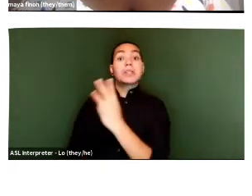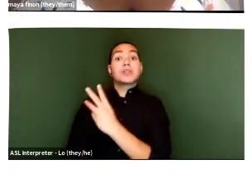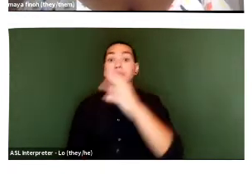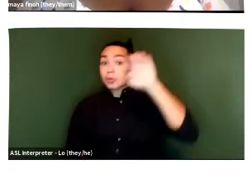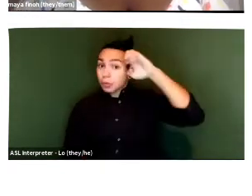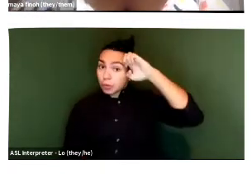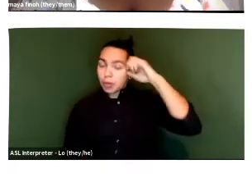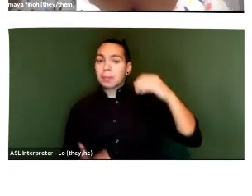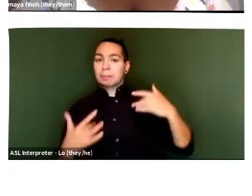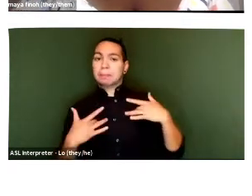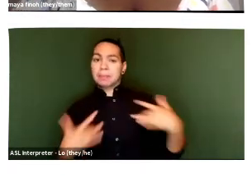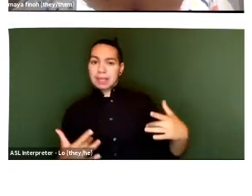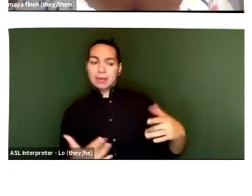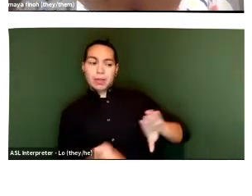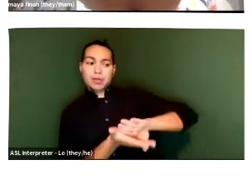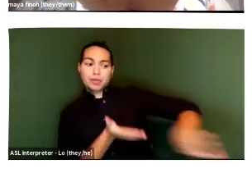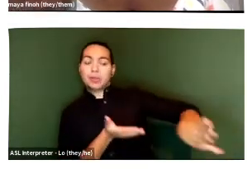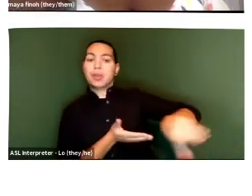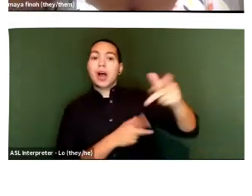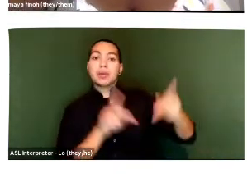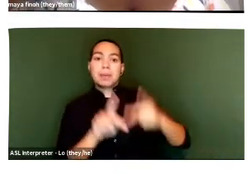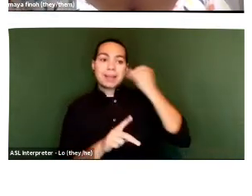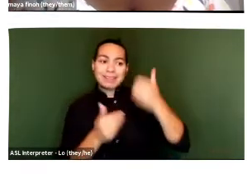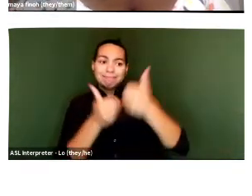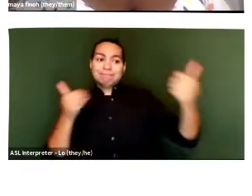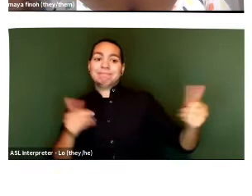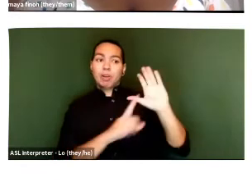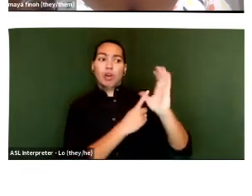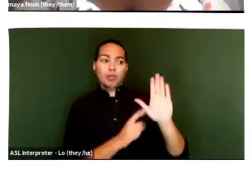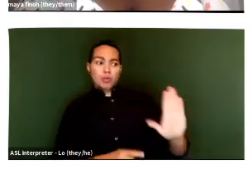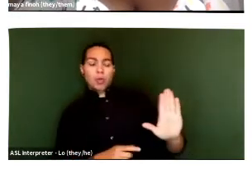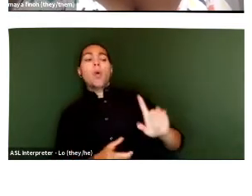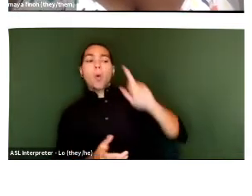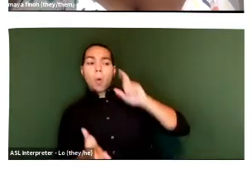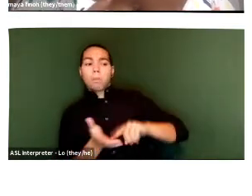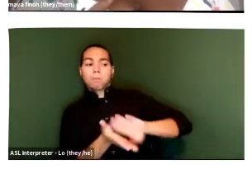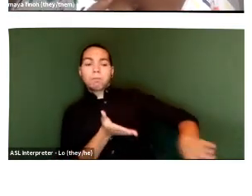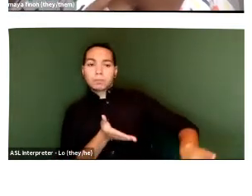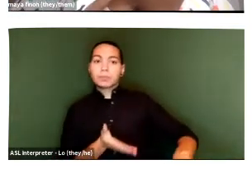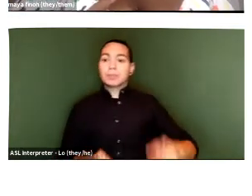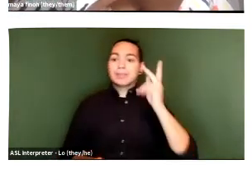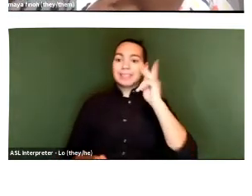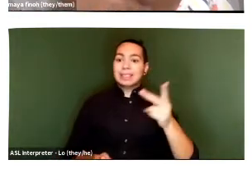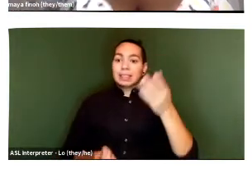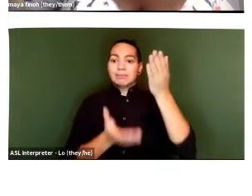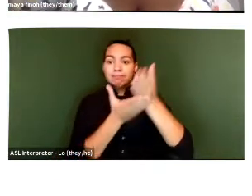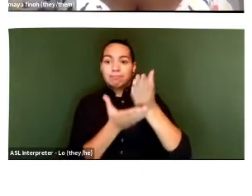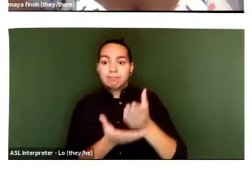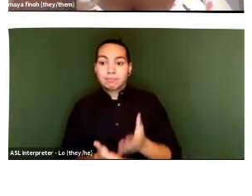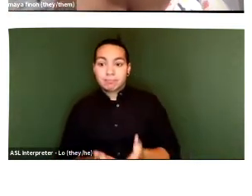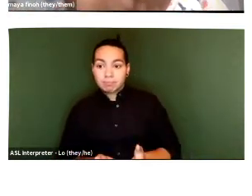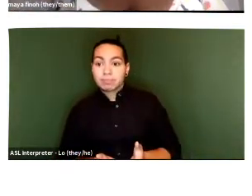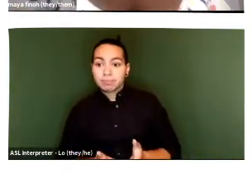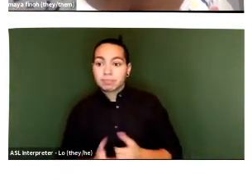to other folks outside of their cultures for a long time. Black scholar Cedric Robinson spoke to this a lot. And we can look to